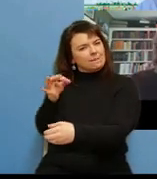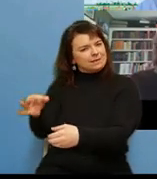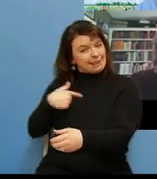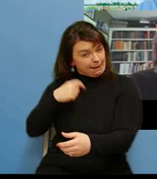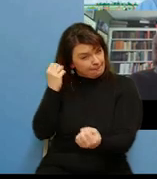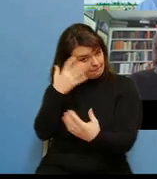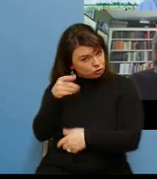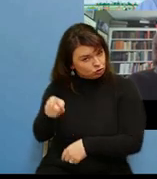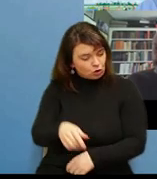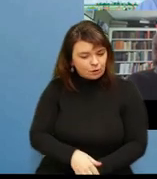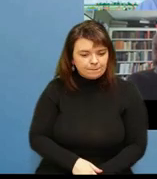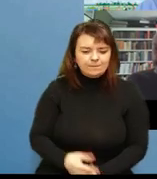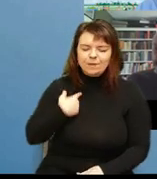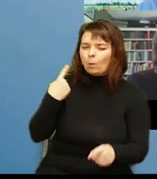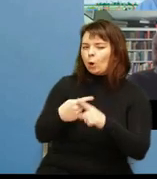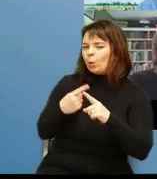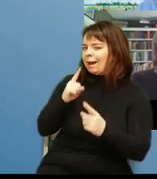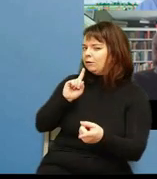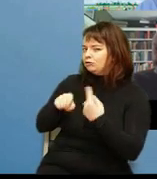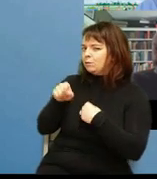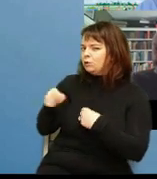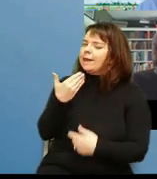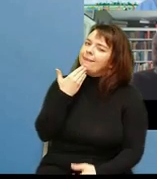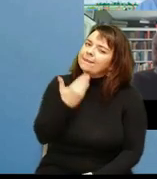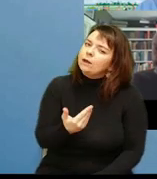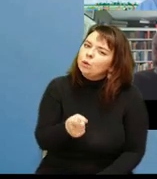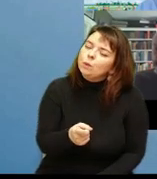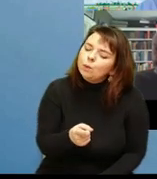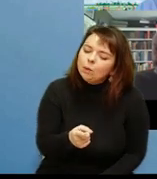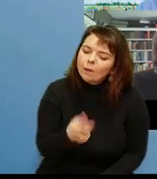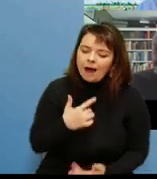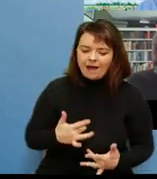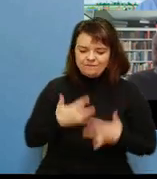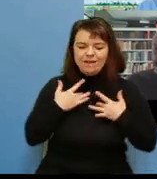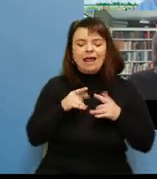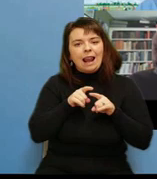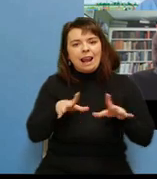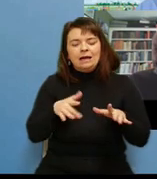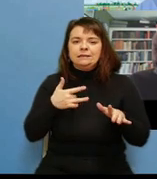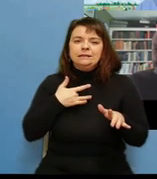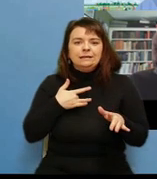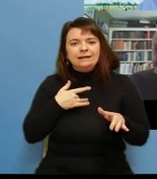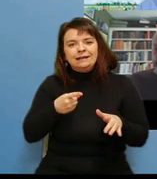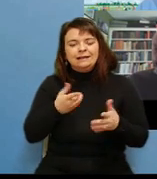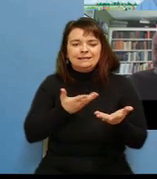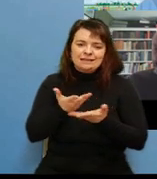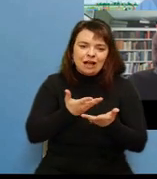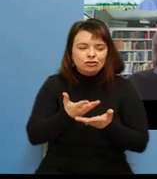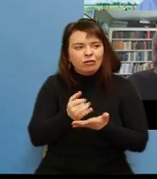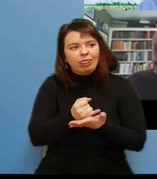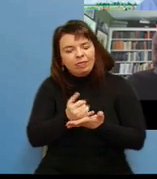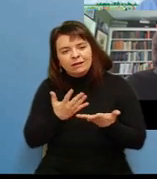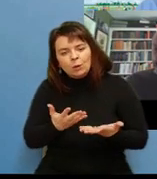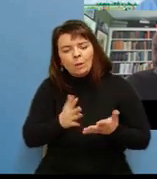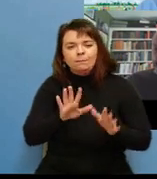concerns. If I can quickly respond to that, and really thank you for that, John. I think I feel like I've done a disservice to the